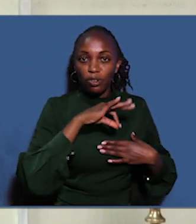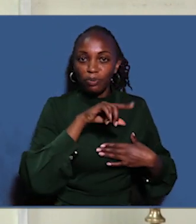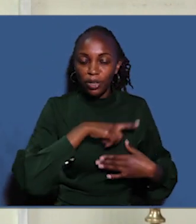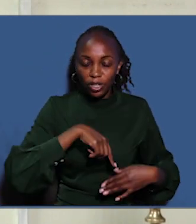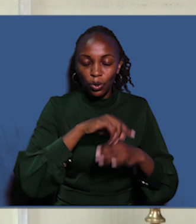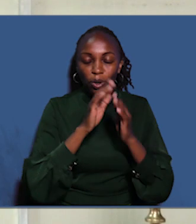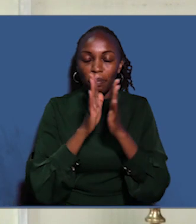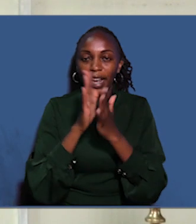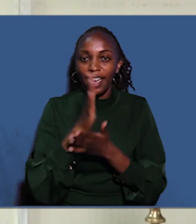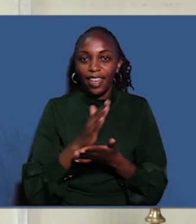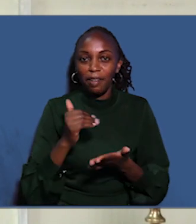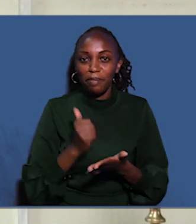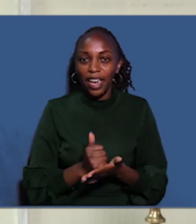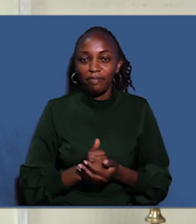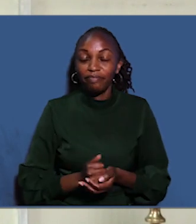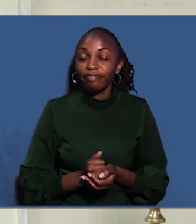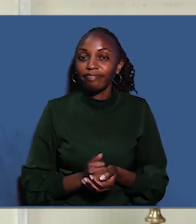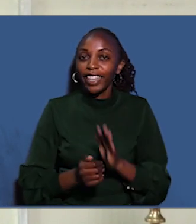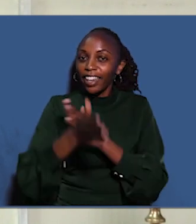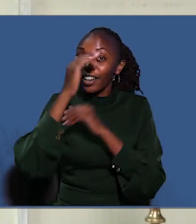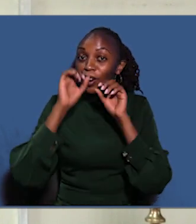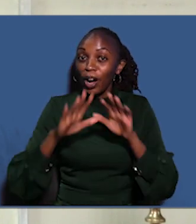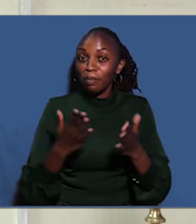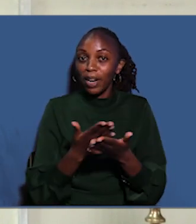pray. Amen. God bless you.